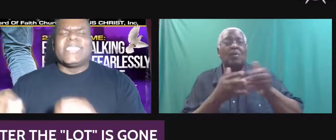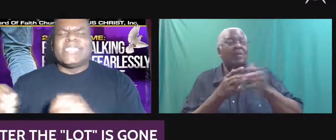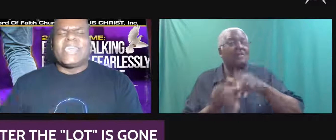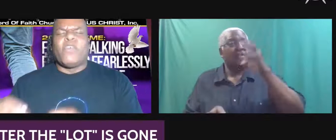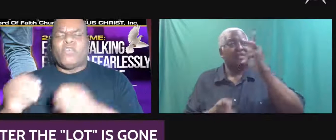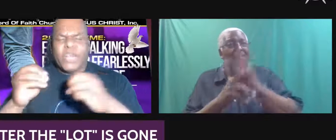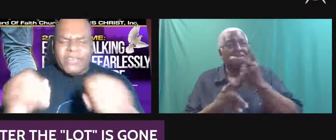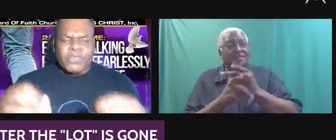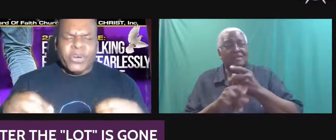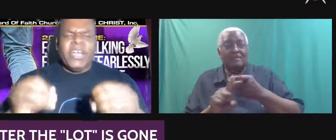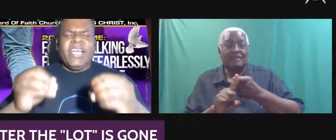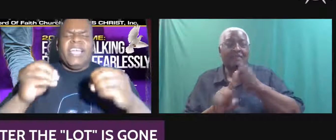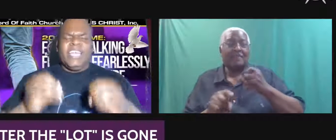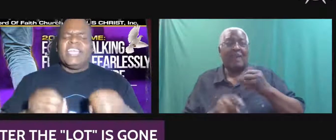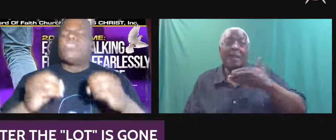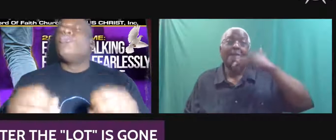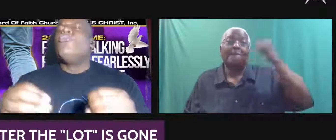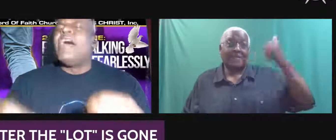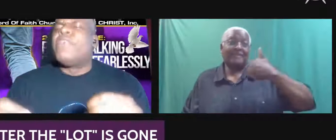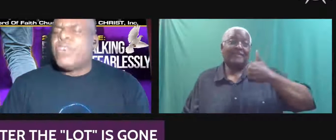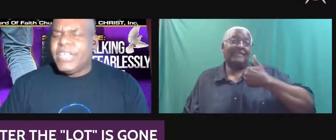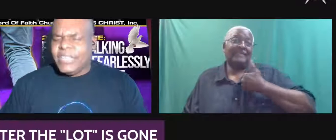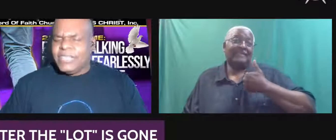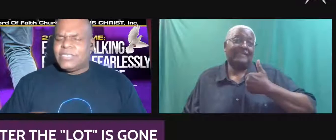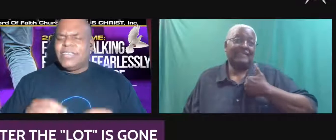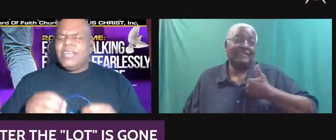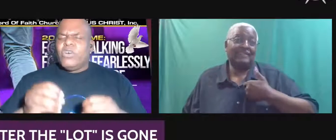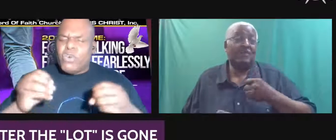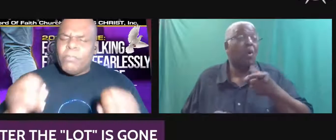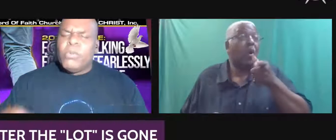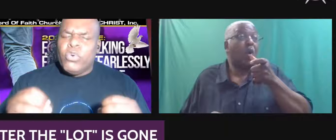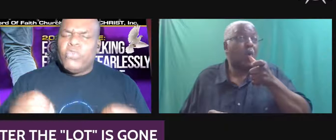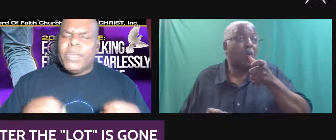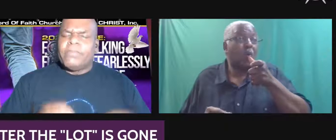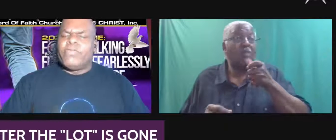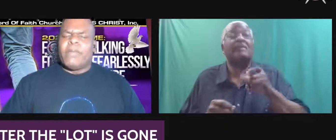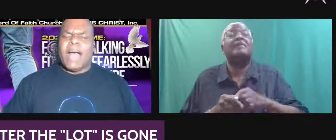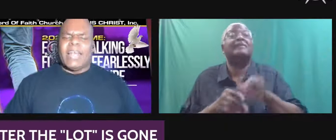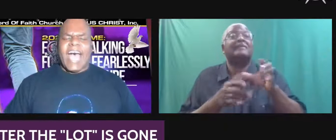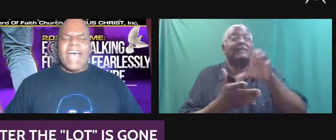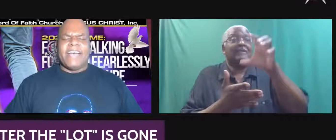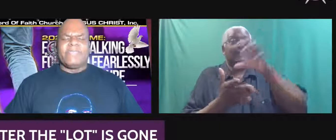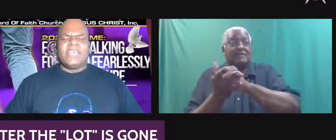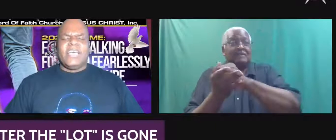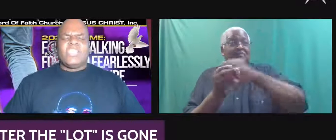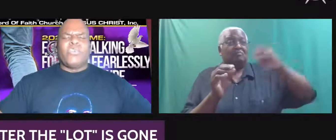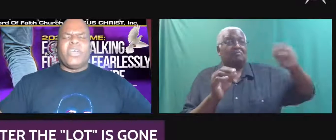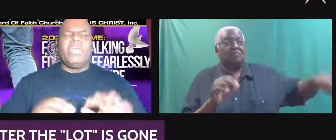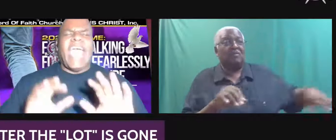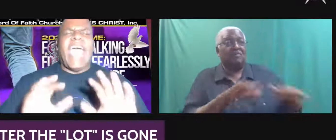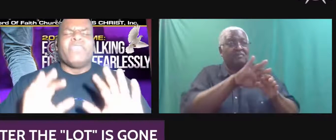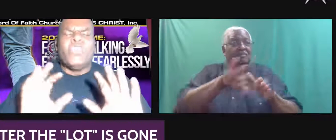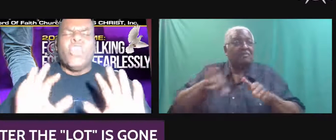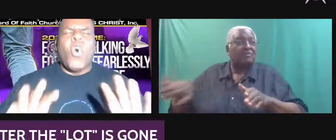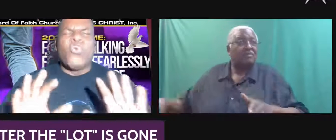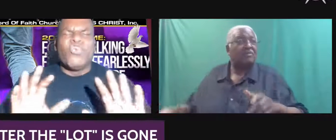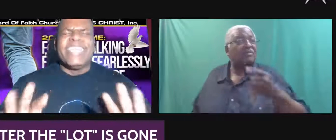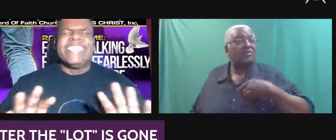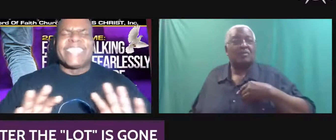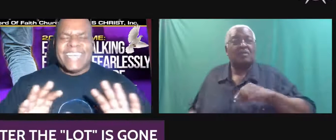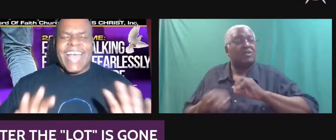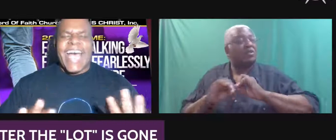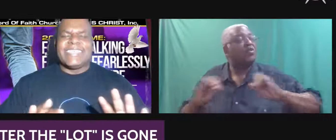from our best self, whatever it is, whoever it is, remove them from our lives so that we have